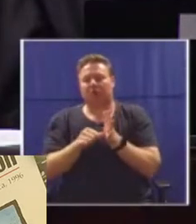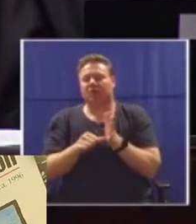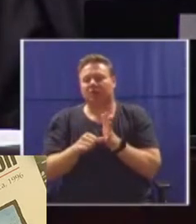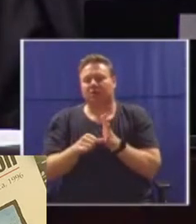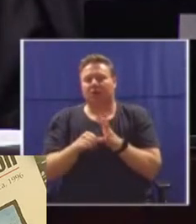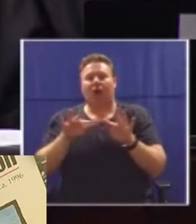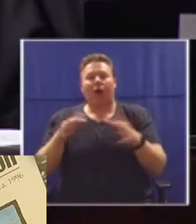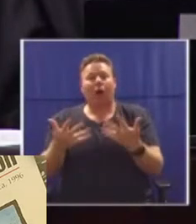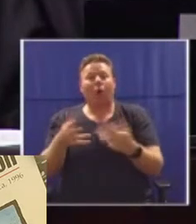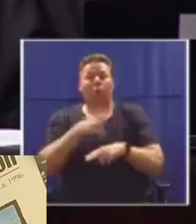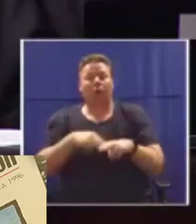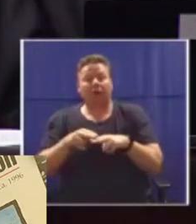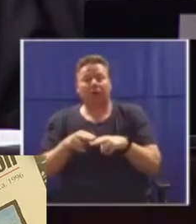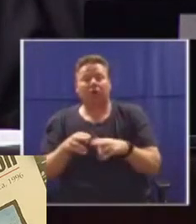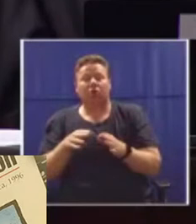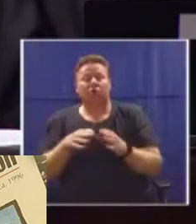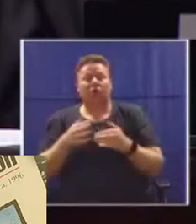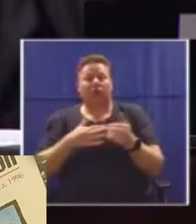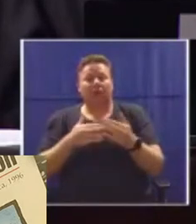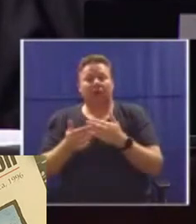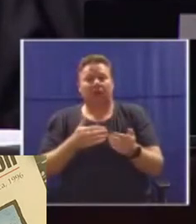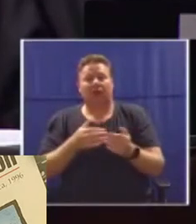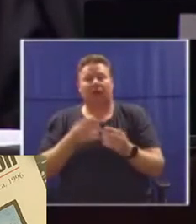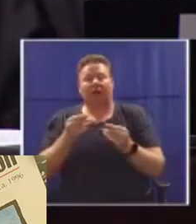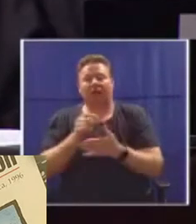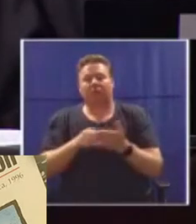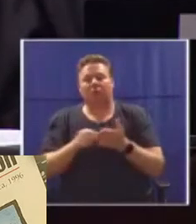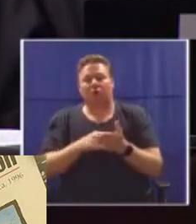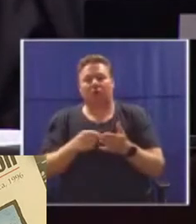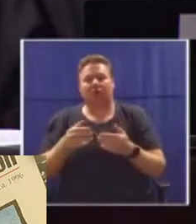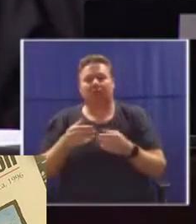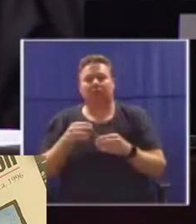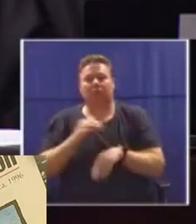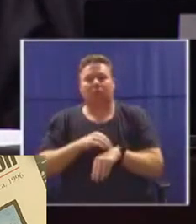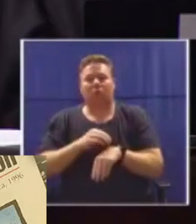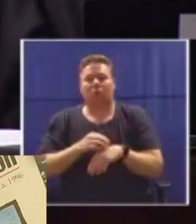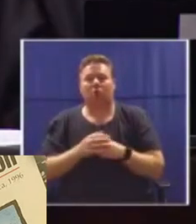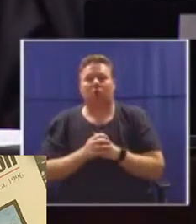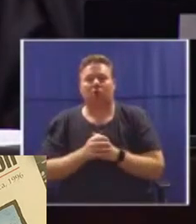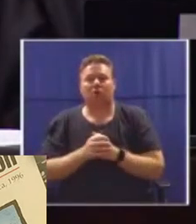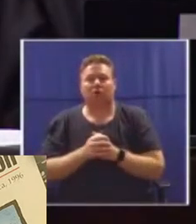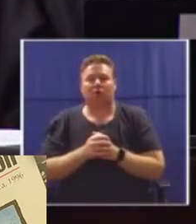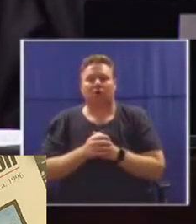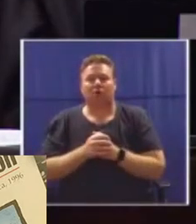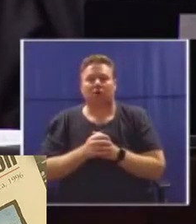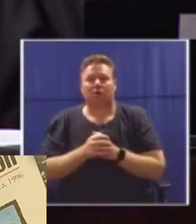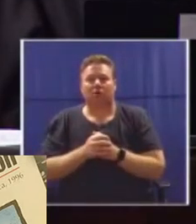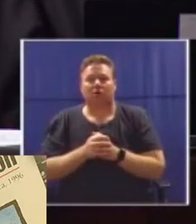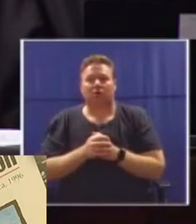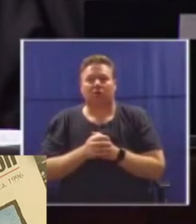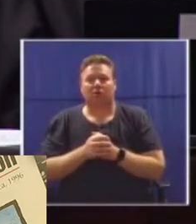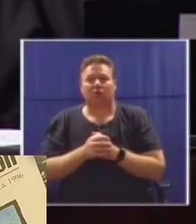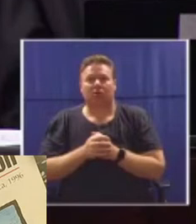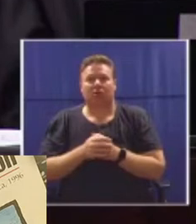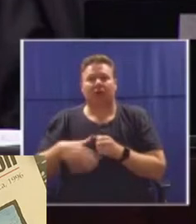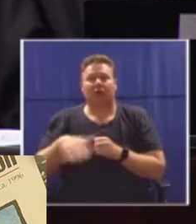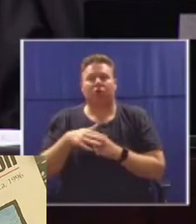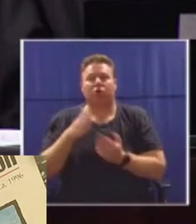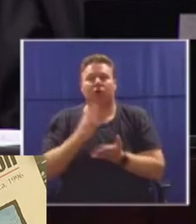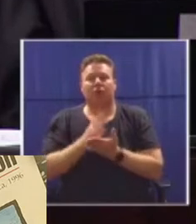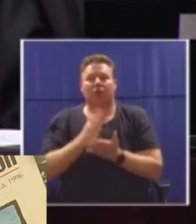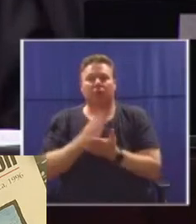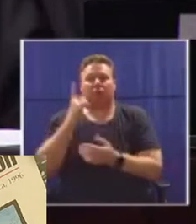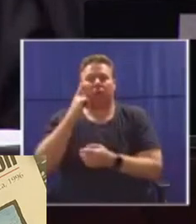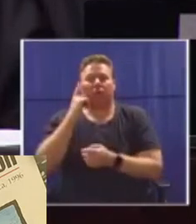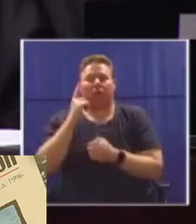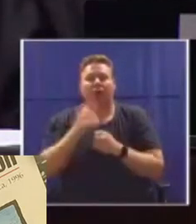building and the strengthening of democracy. One of the key areas that we should note how the